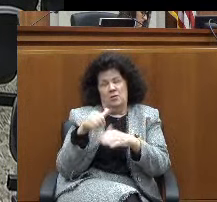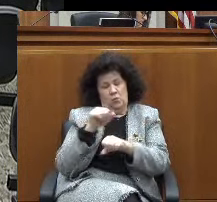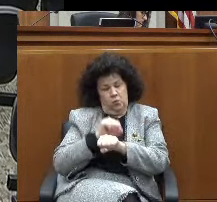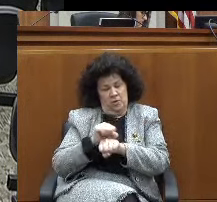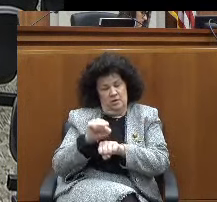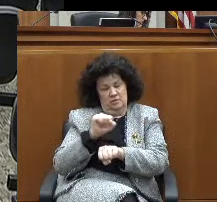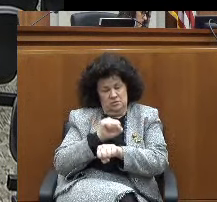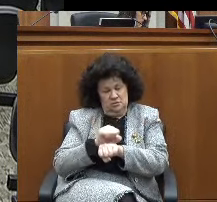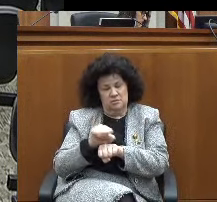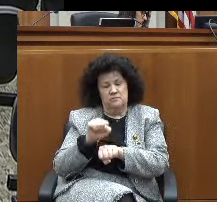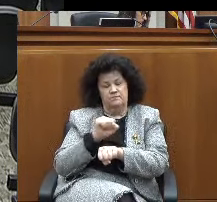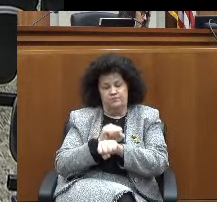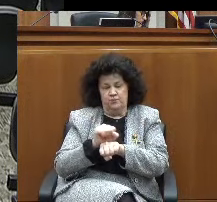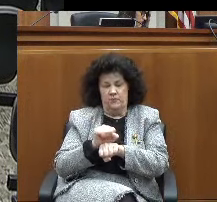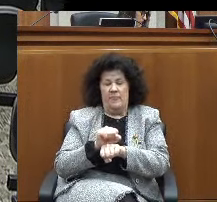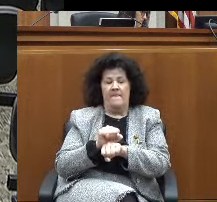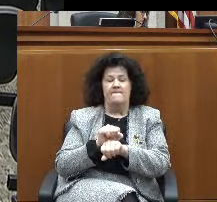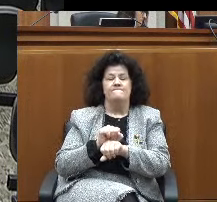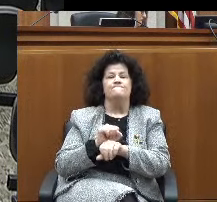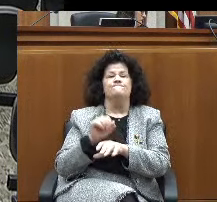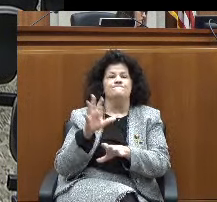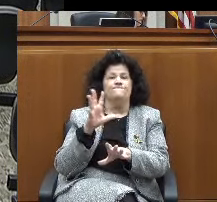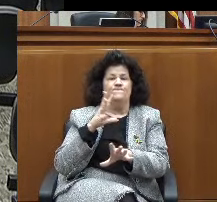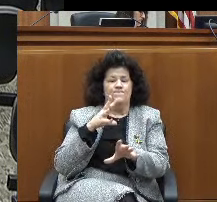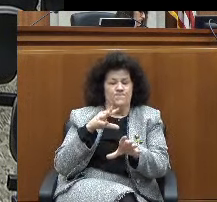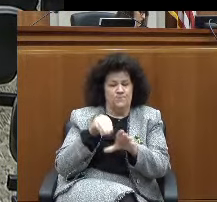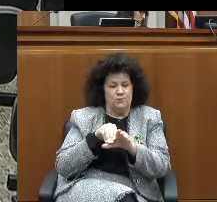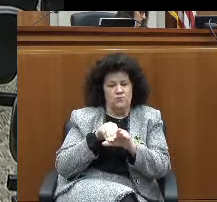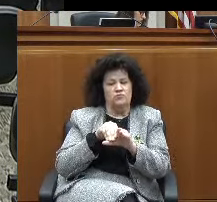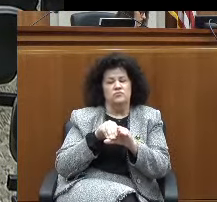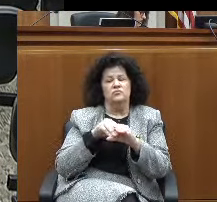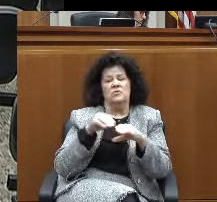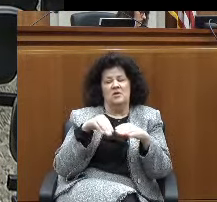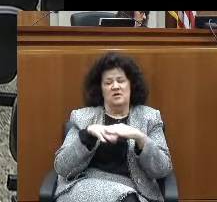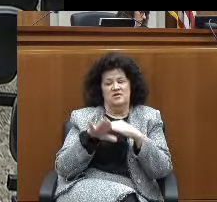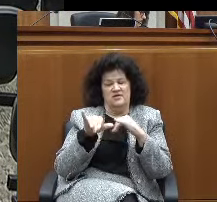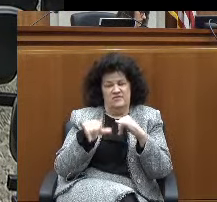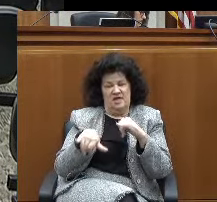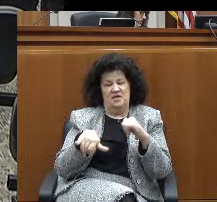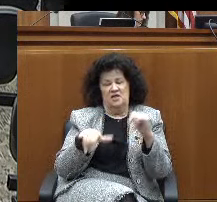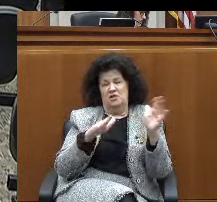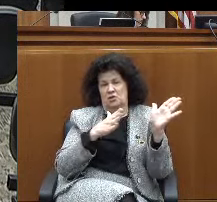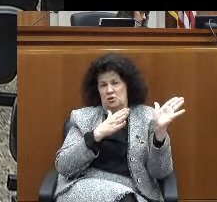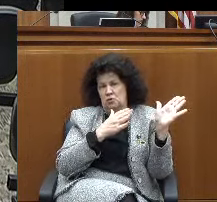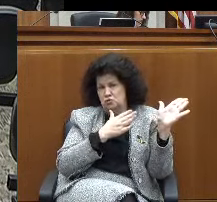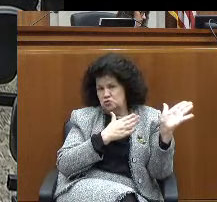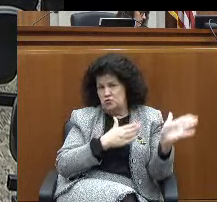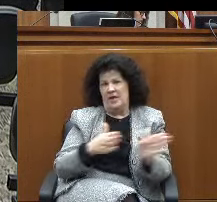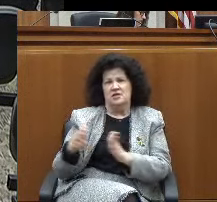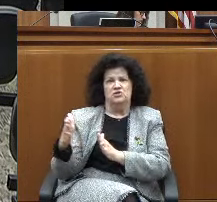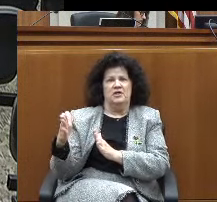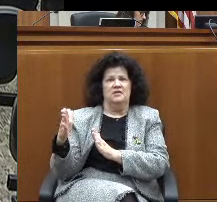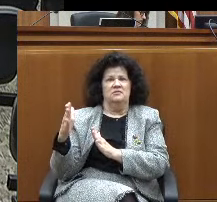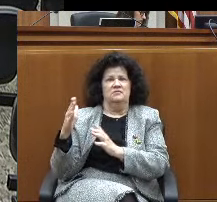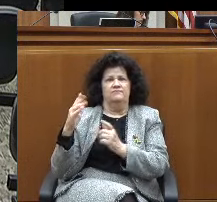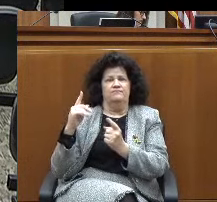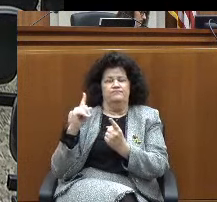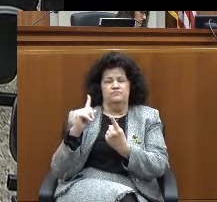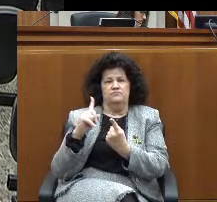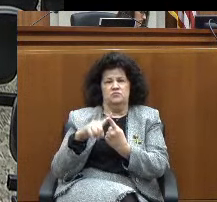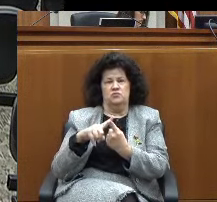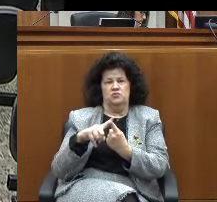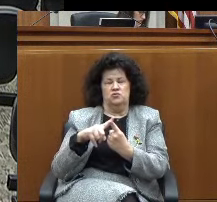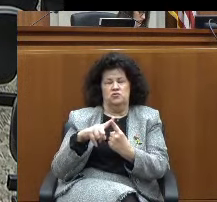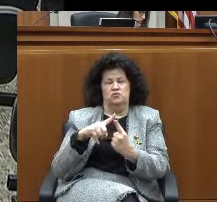creating what clearly is an incredibly comprehensive strategy for addressing these issues. I mean, there's so